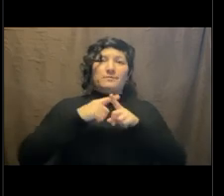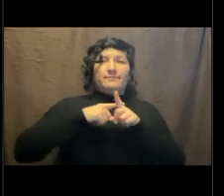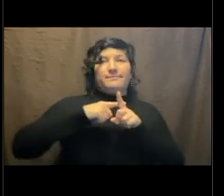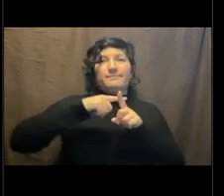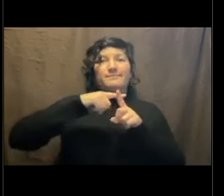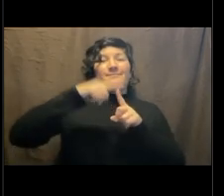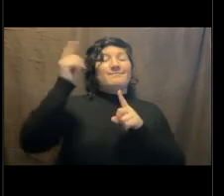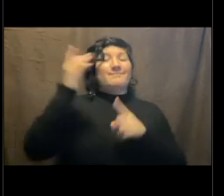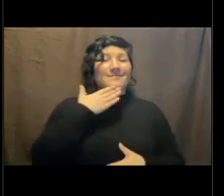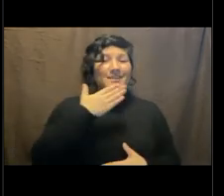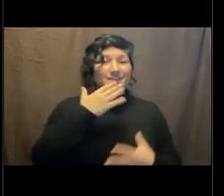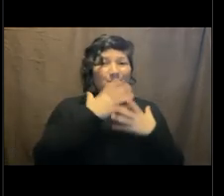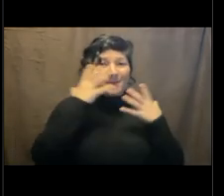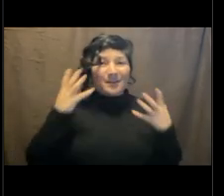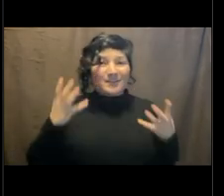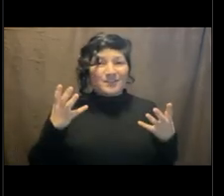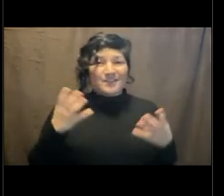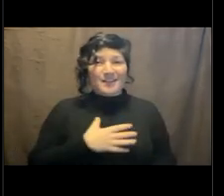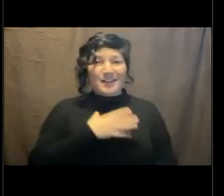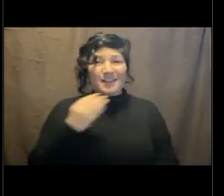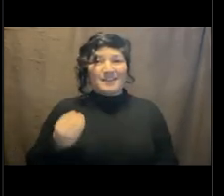very much. And